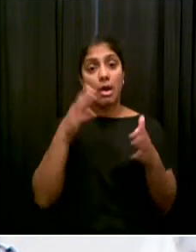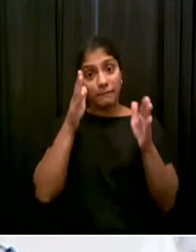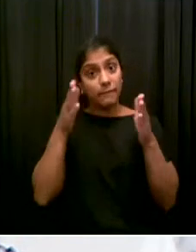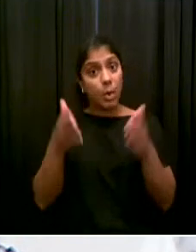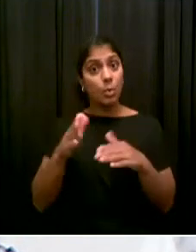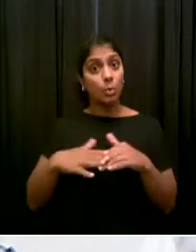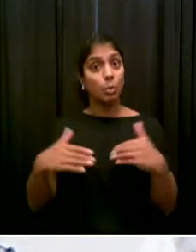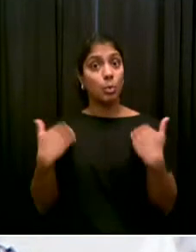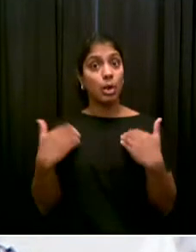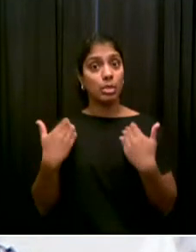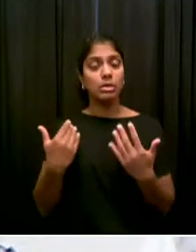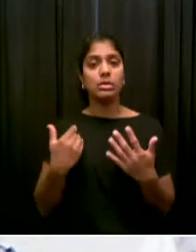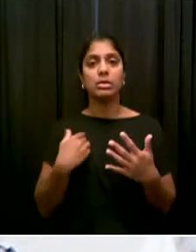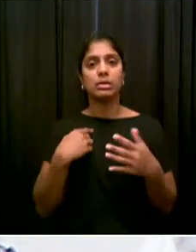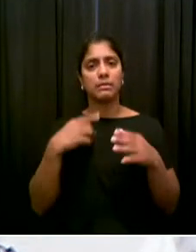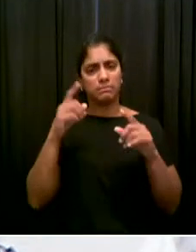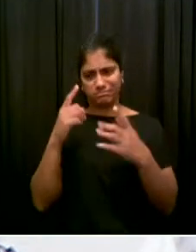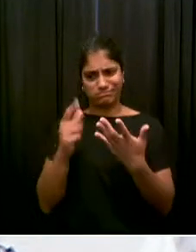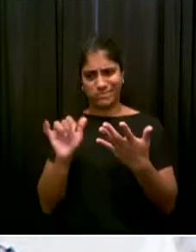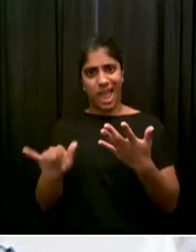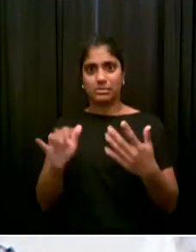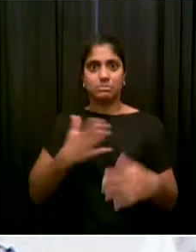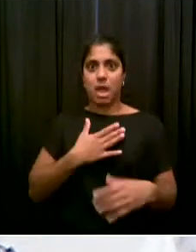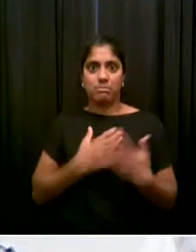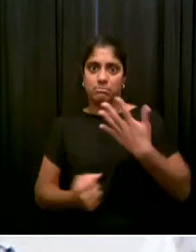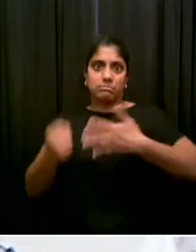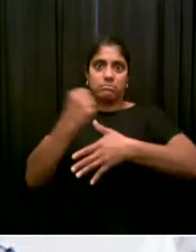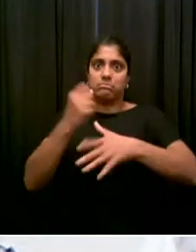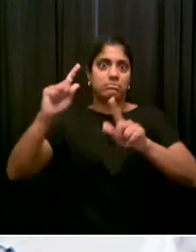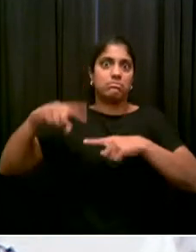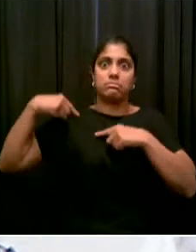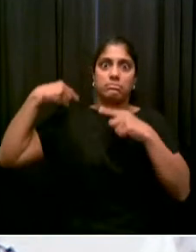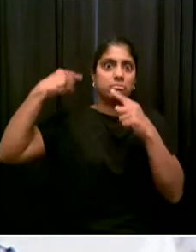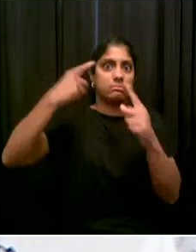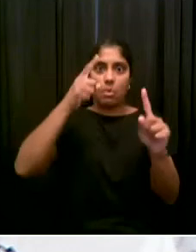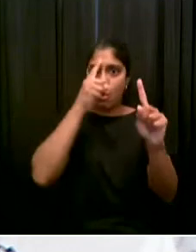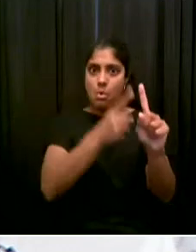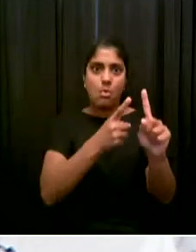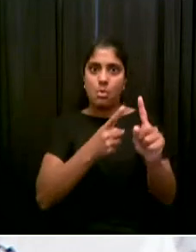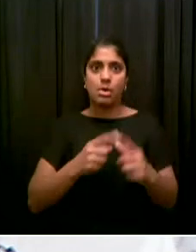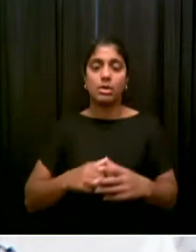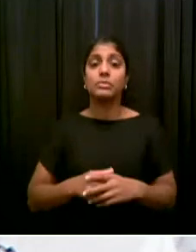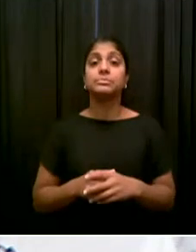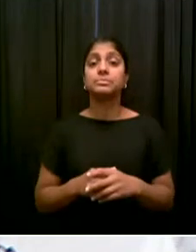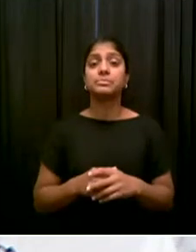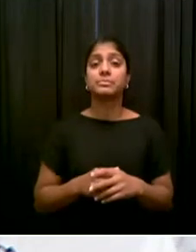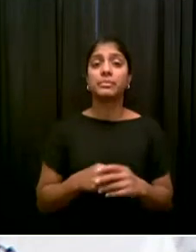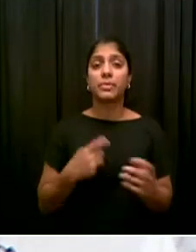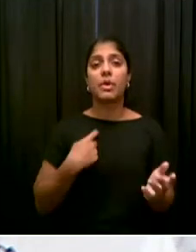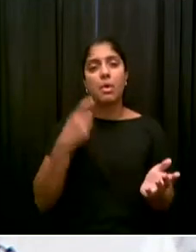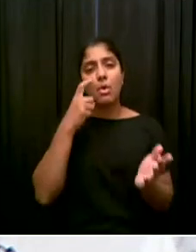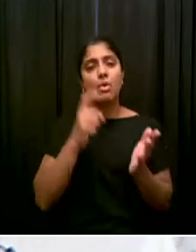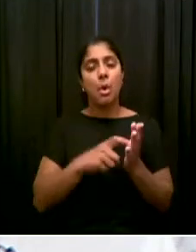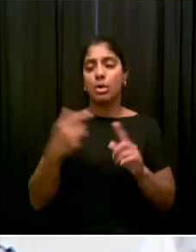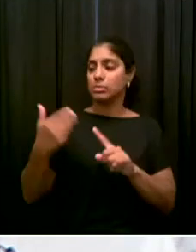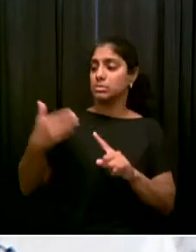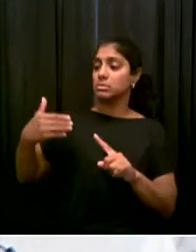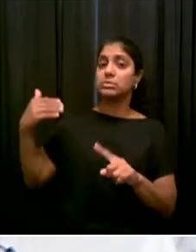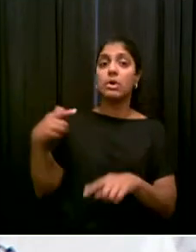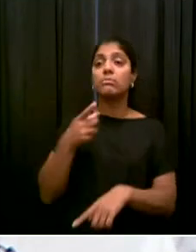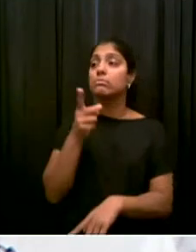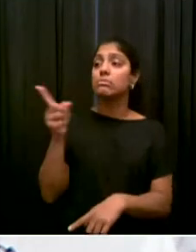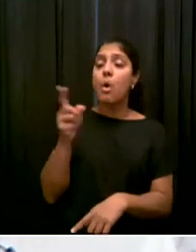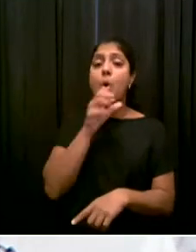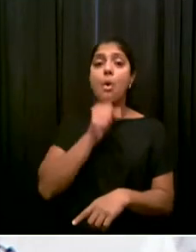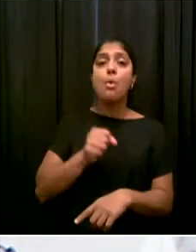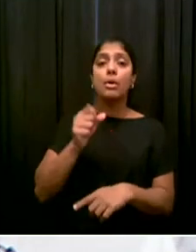commissioners, Commissioner Kelly, Jimmy O'Neill, Bill Bratton. This is a lot of work that has been done already and now built on and